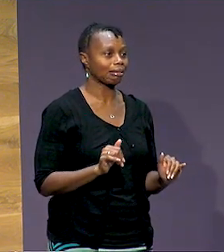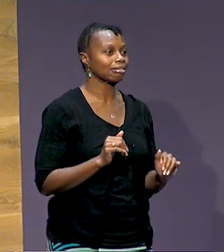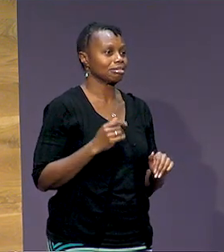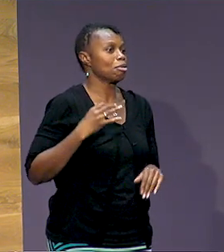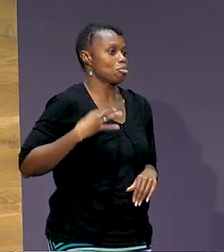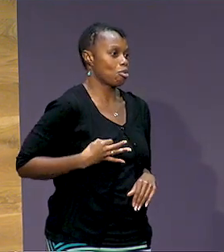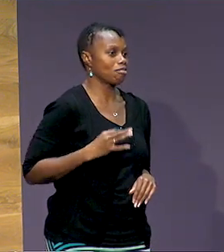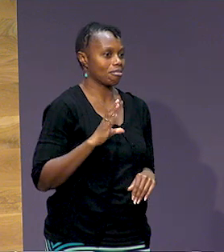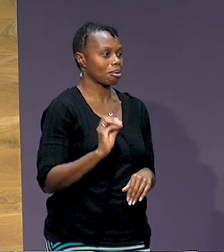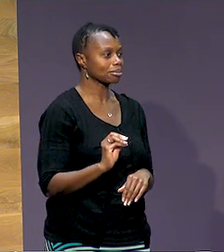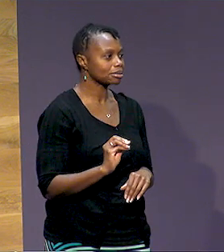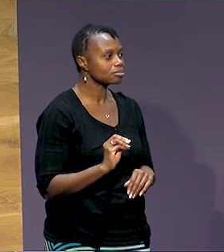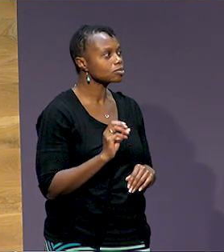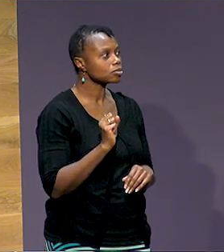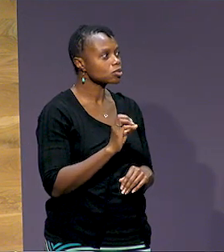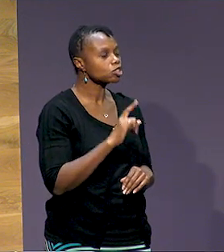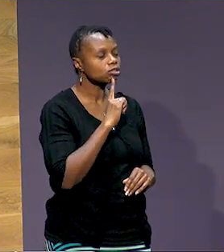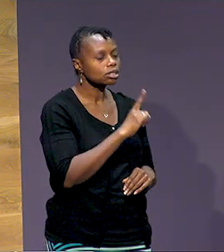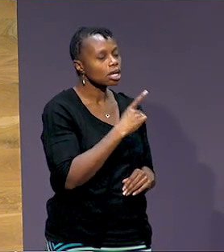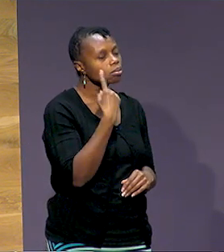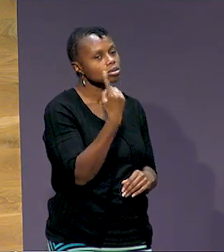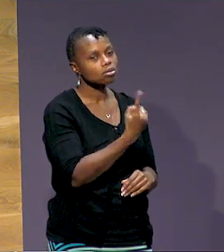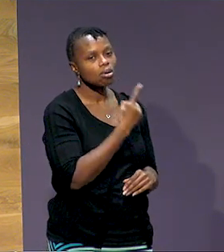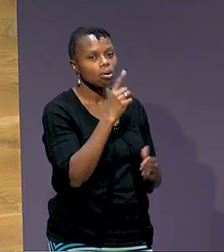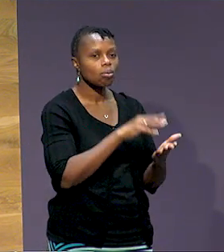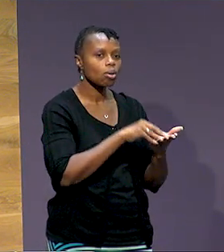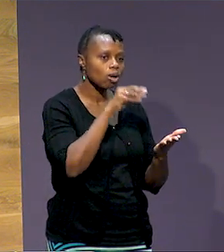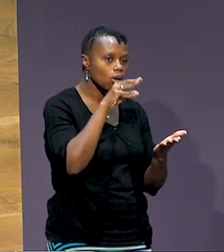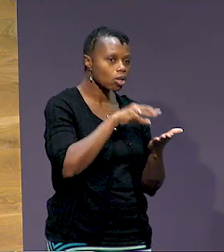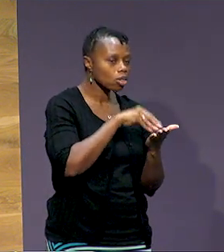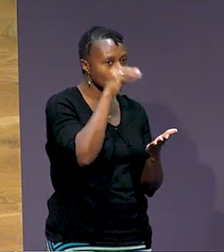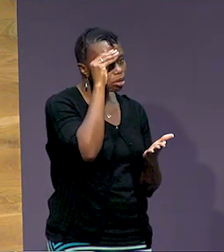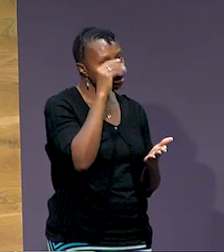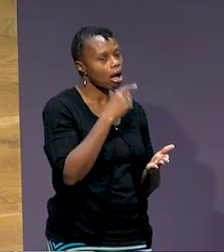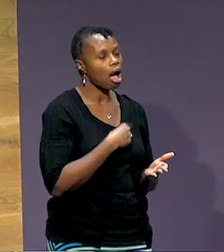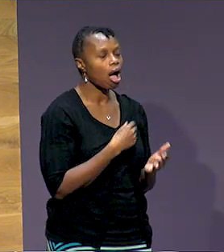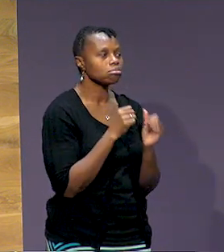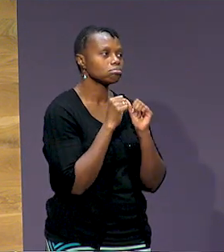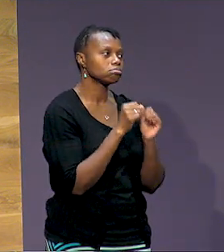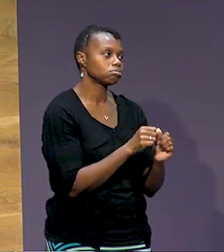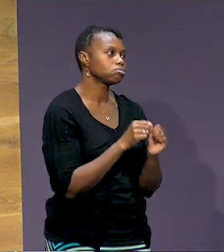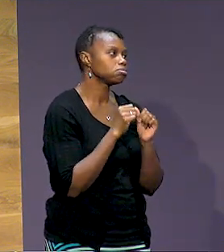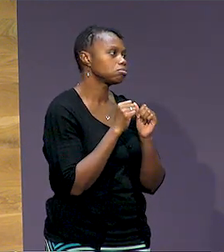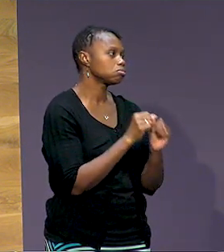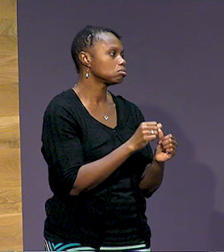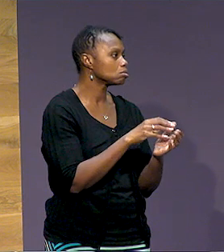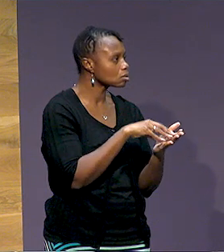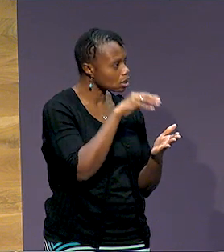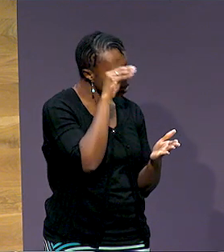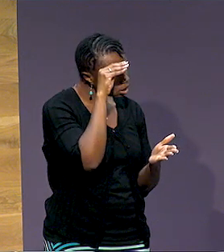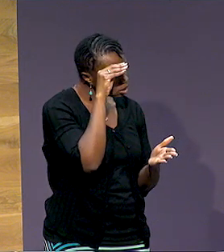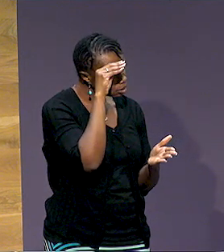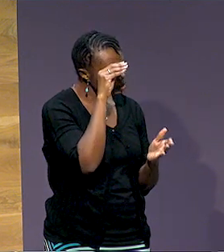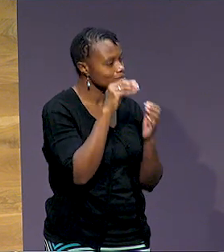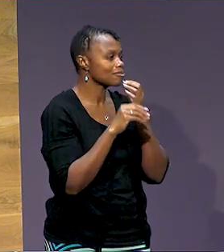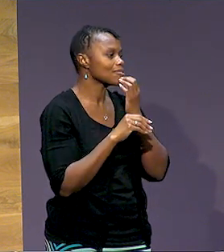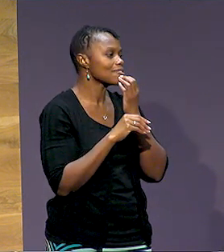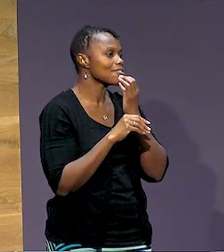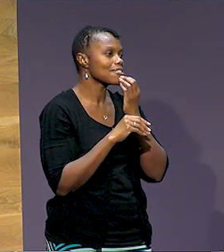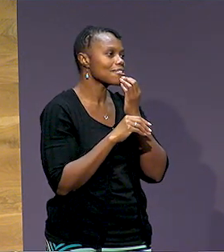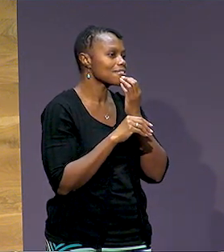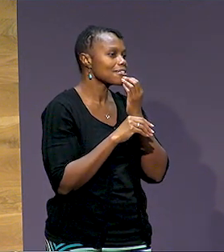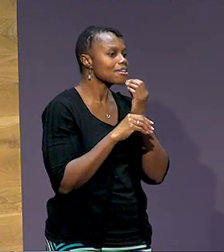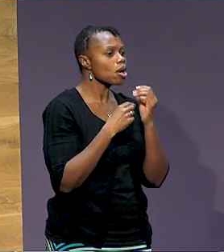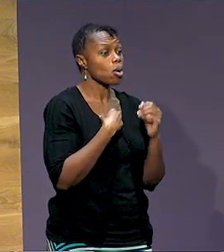just consistent. I was learning from the get-go. I'm still learning. We will always consistently be learning. And I think one